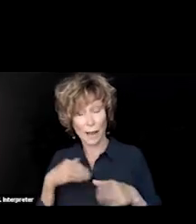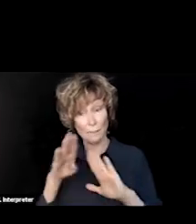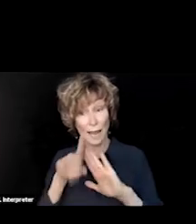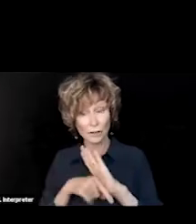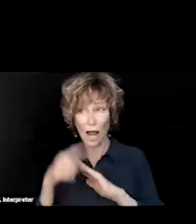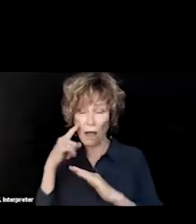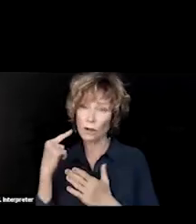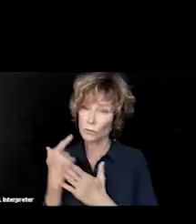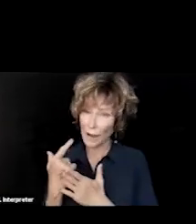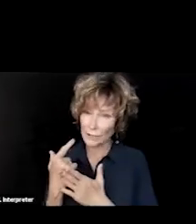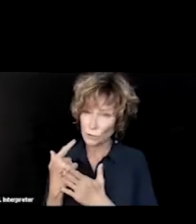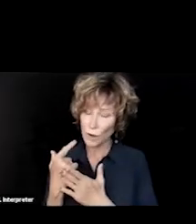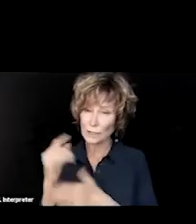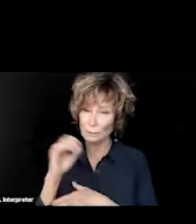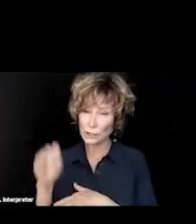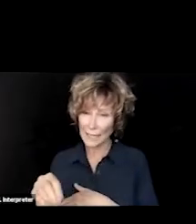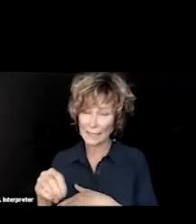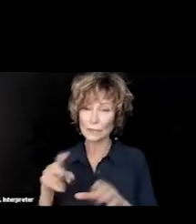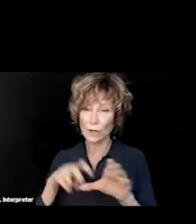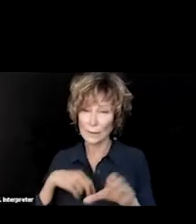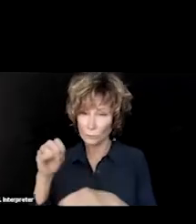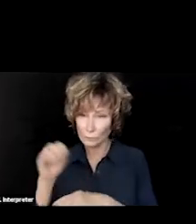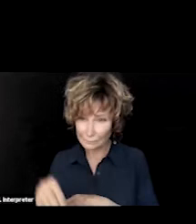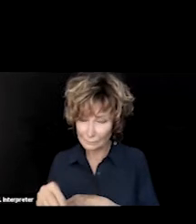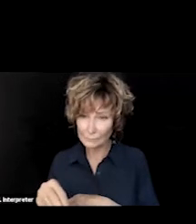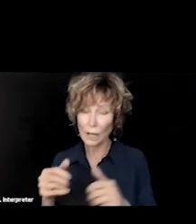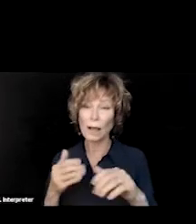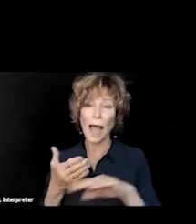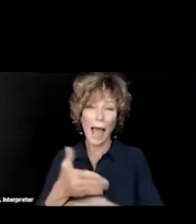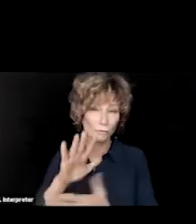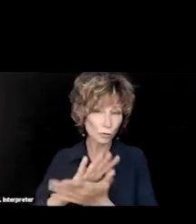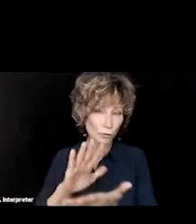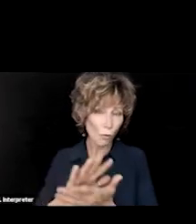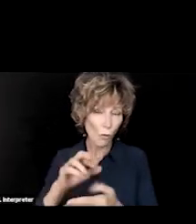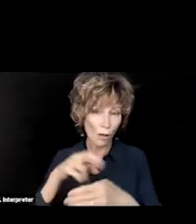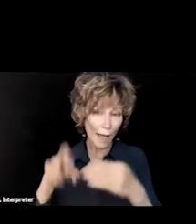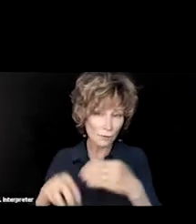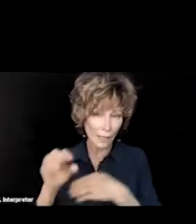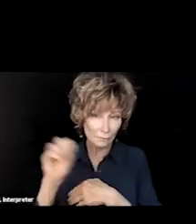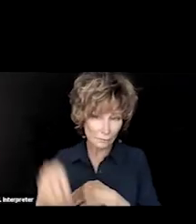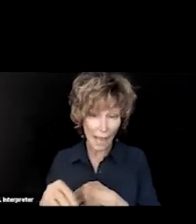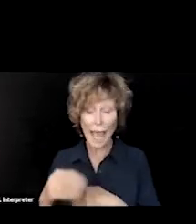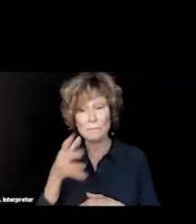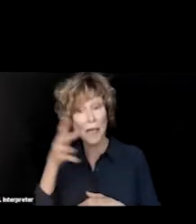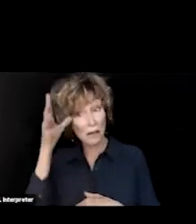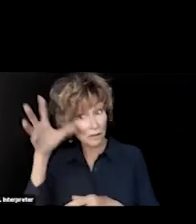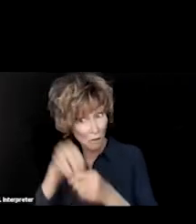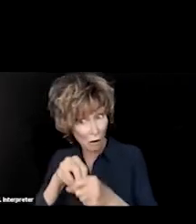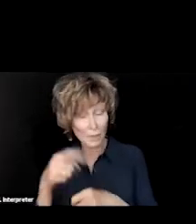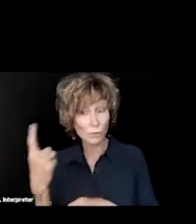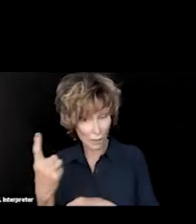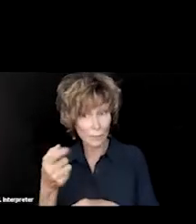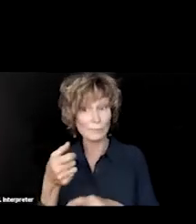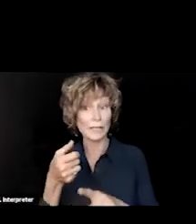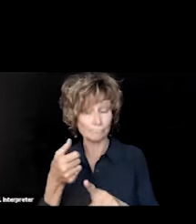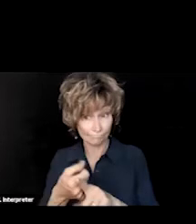of graduation rate, dropout rate, post-school outcomes. And then I thought, well, of course, the parent involvement one could be impacted,